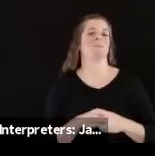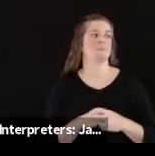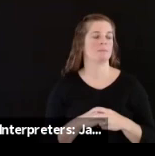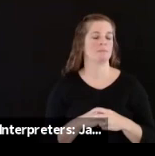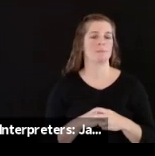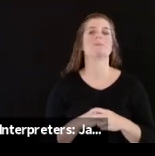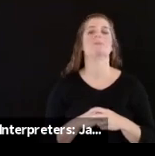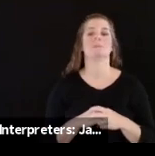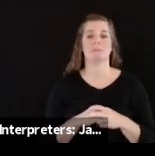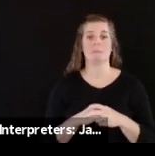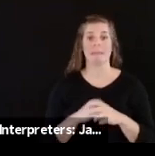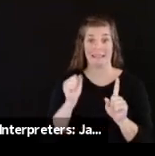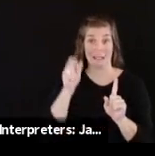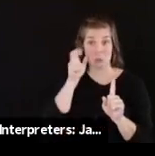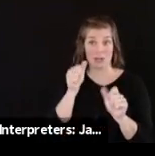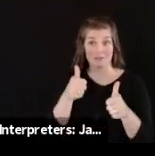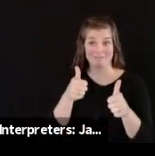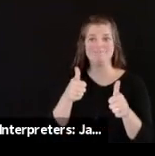Can you hear that okay?